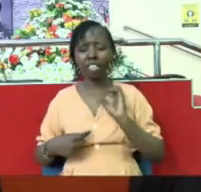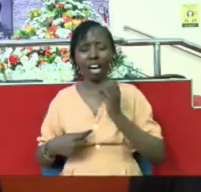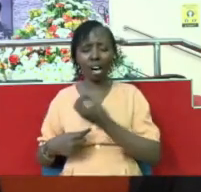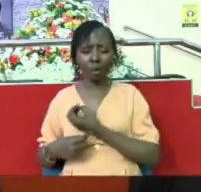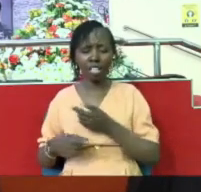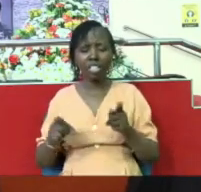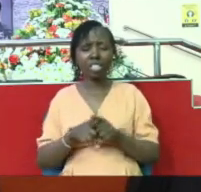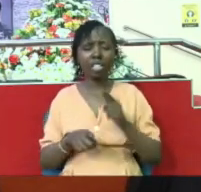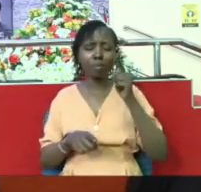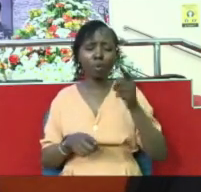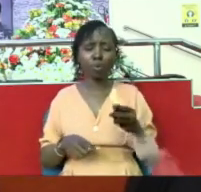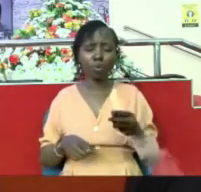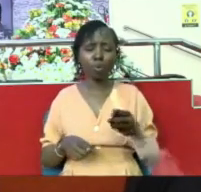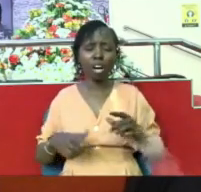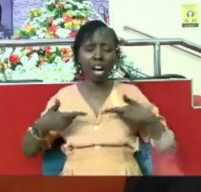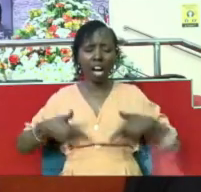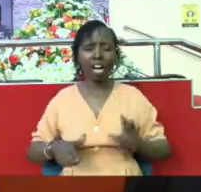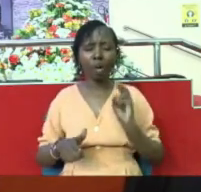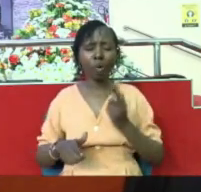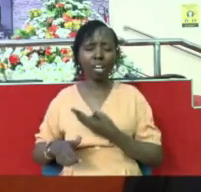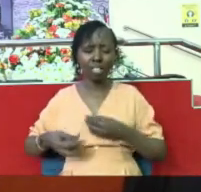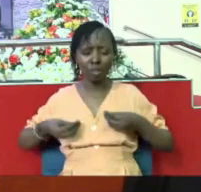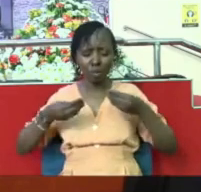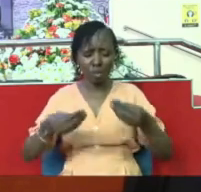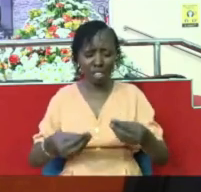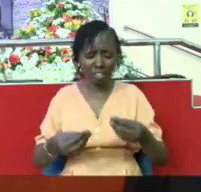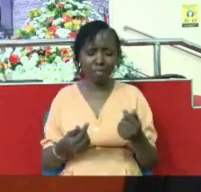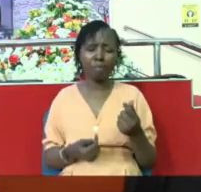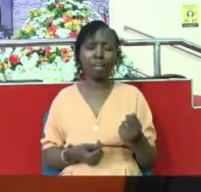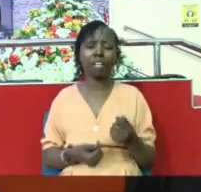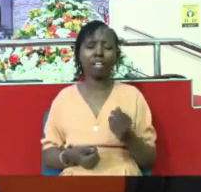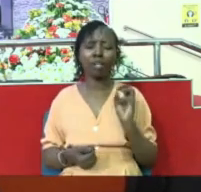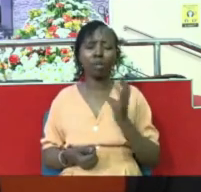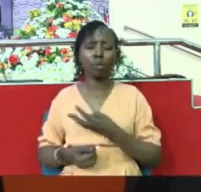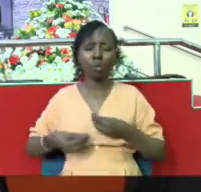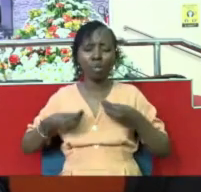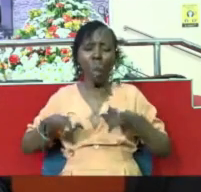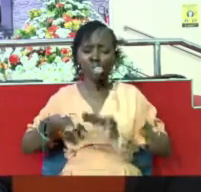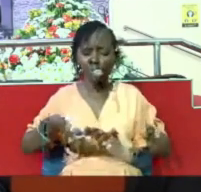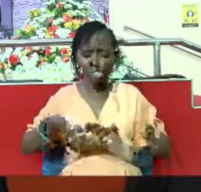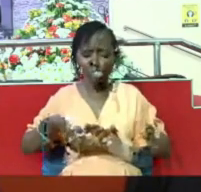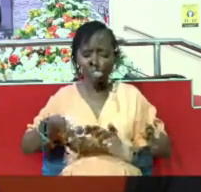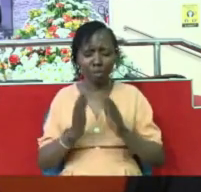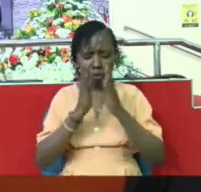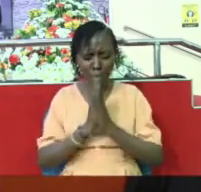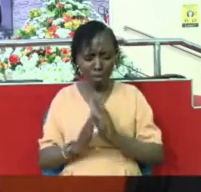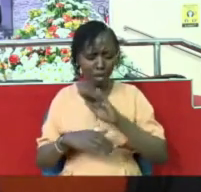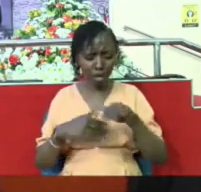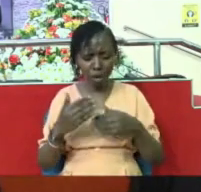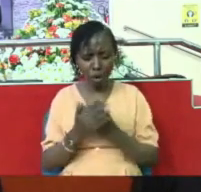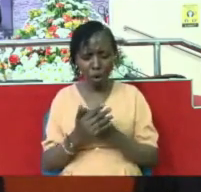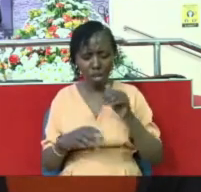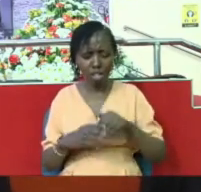ability. We give you thanks and we give you praise. For we pray all this in